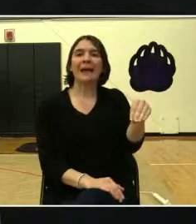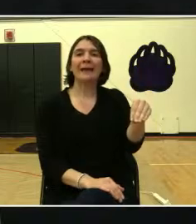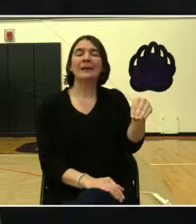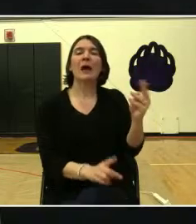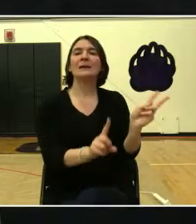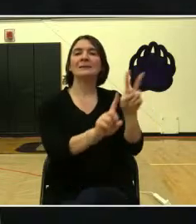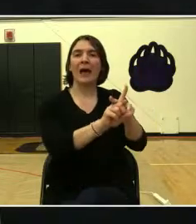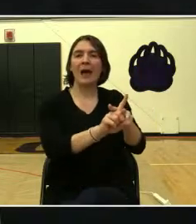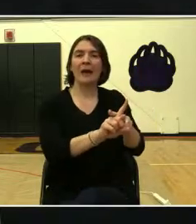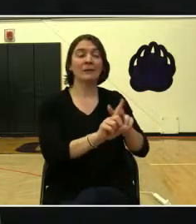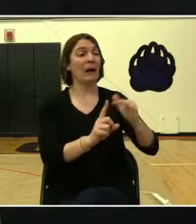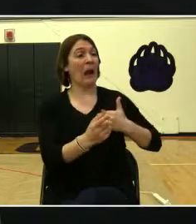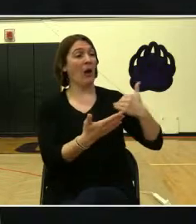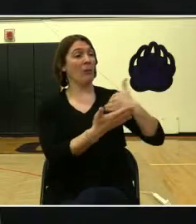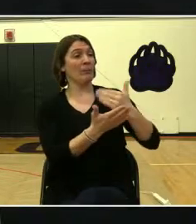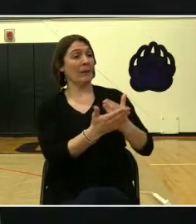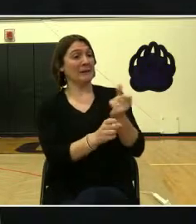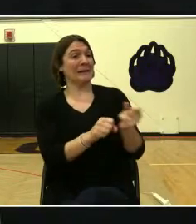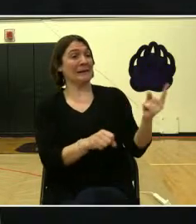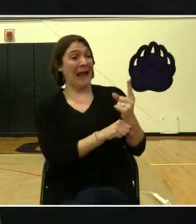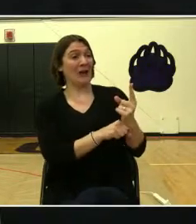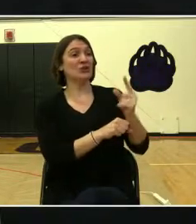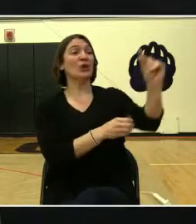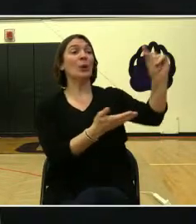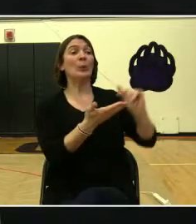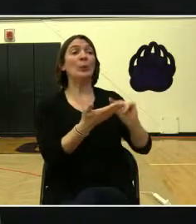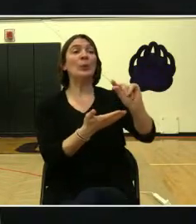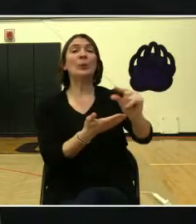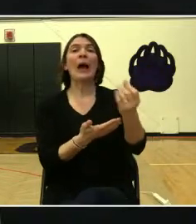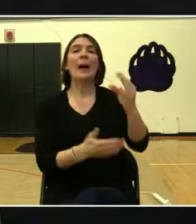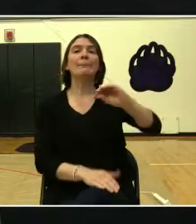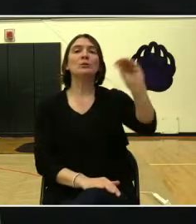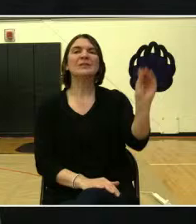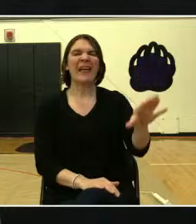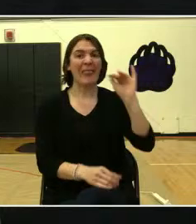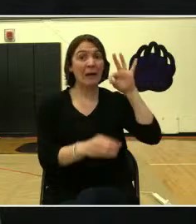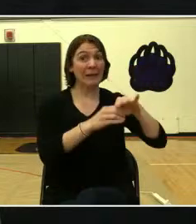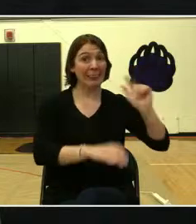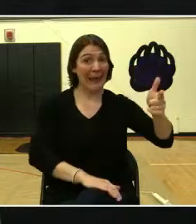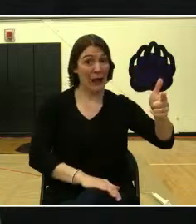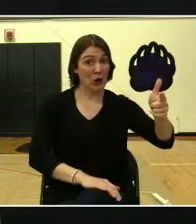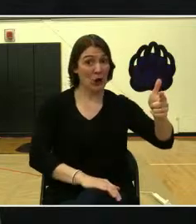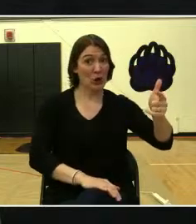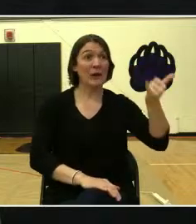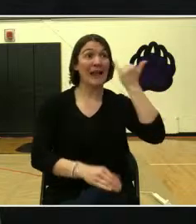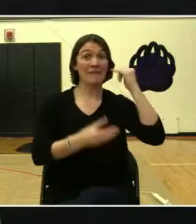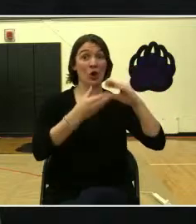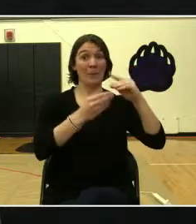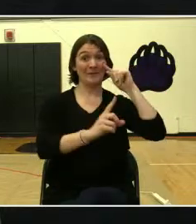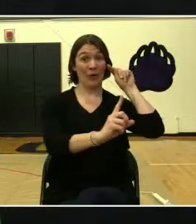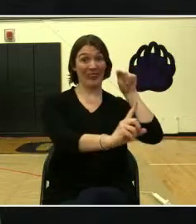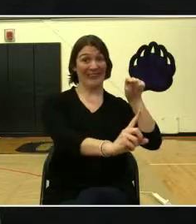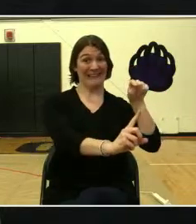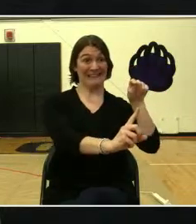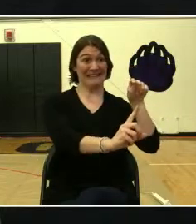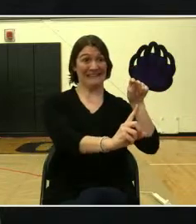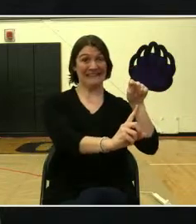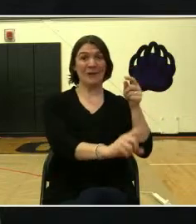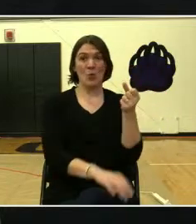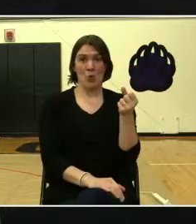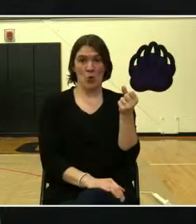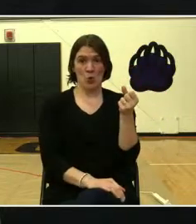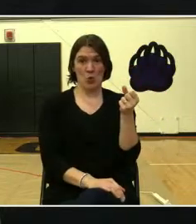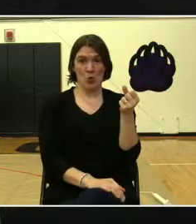FY 26 budget to be allocated to Human Services funding so if you have comments about that